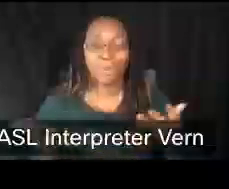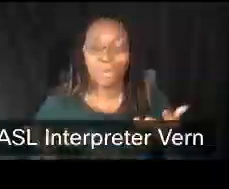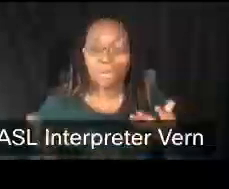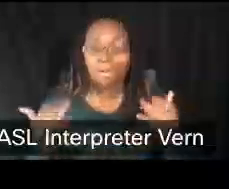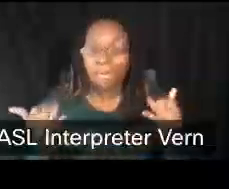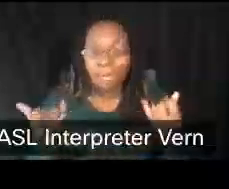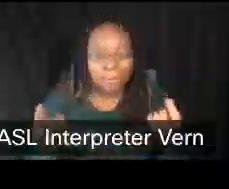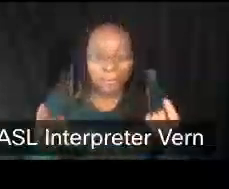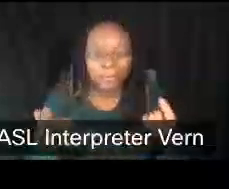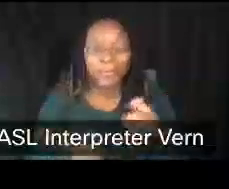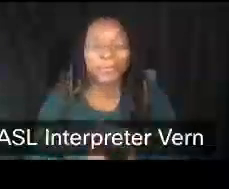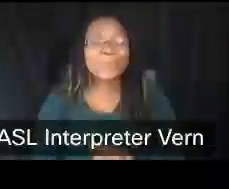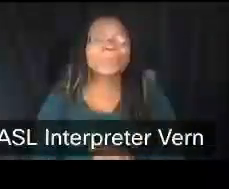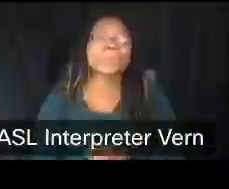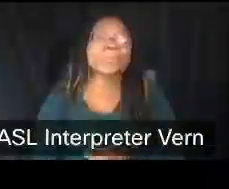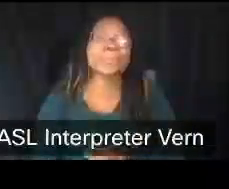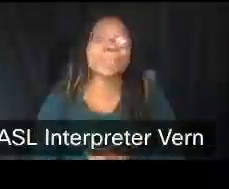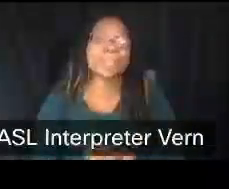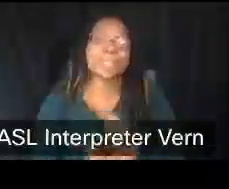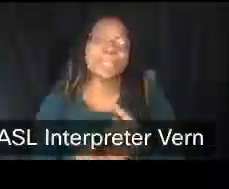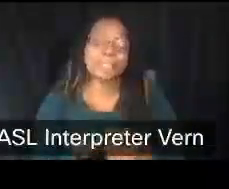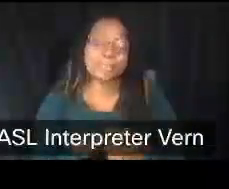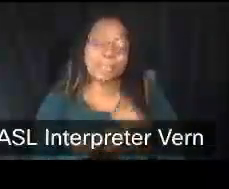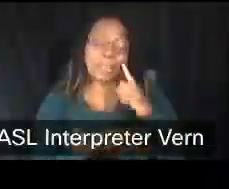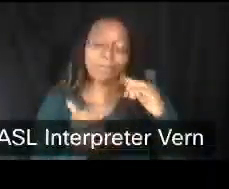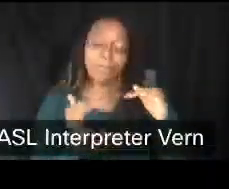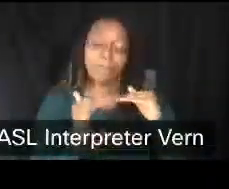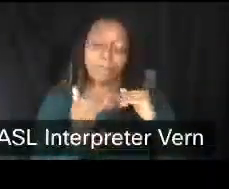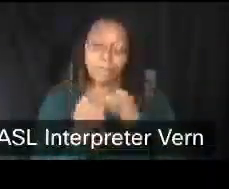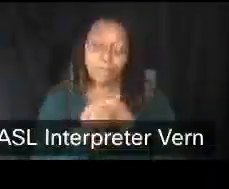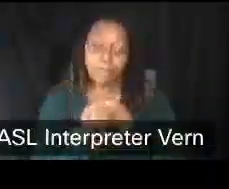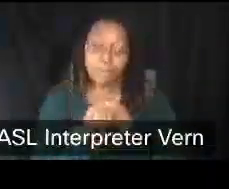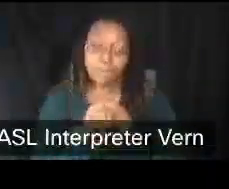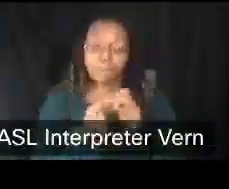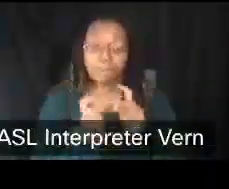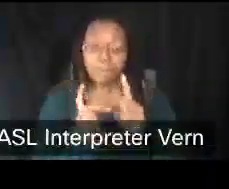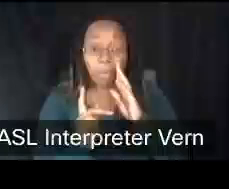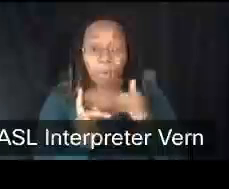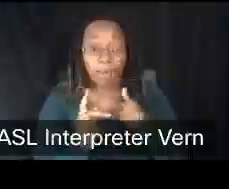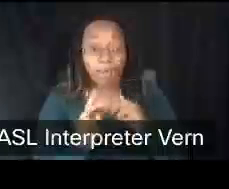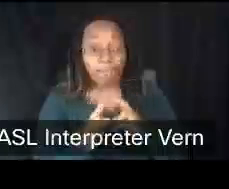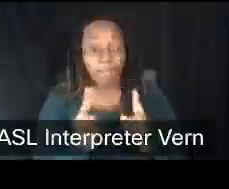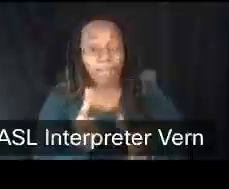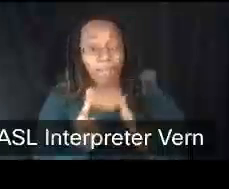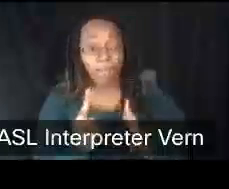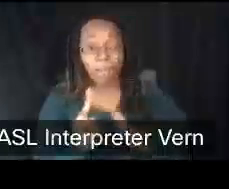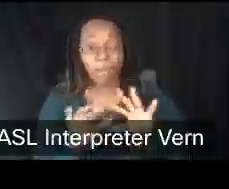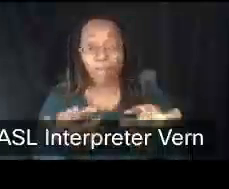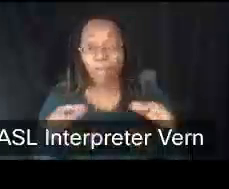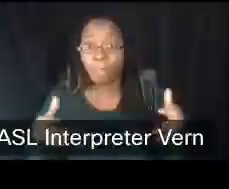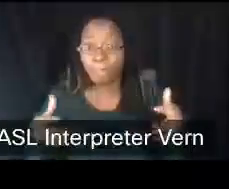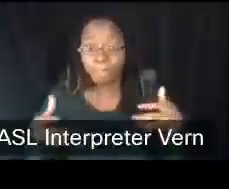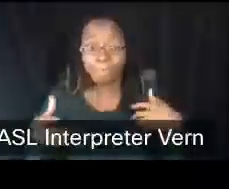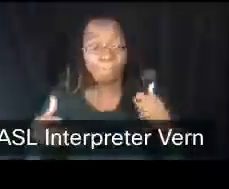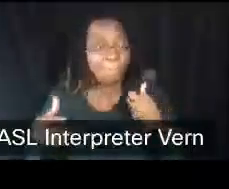And sometimes in peer support, people will have very formal groups, and the same as any other group